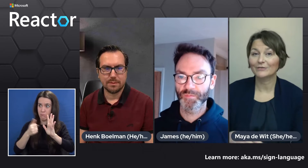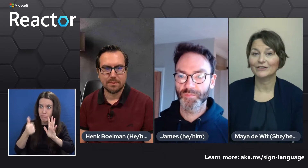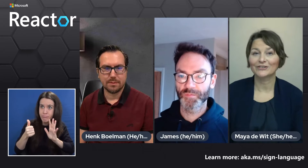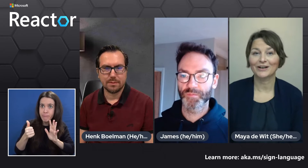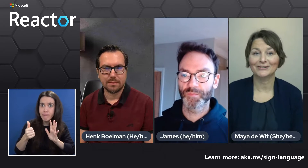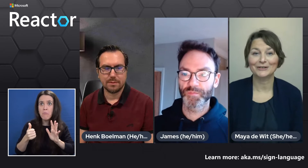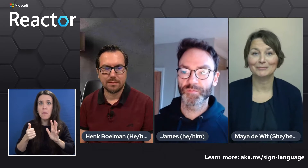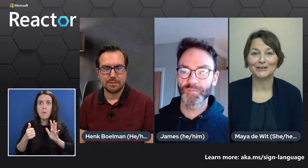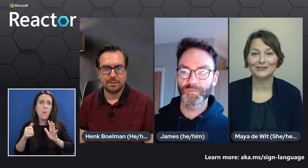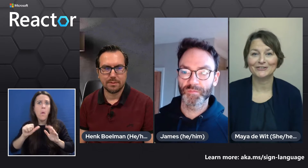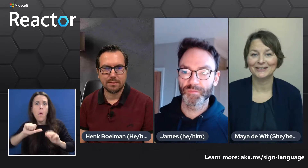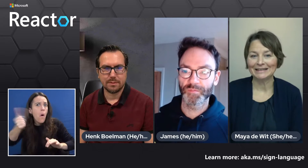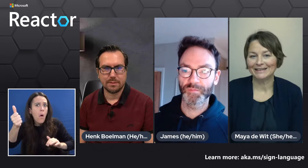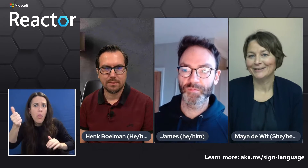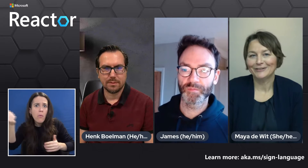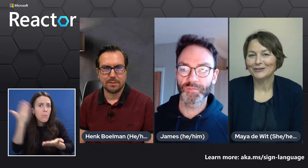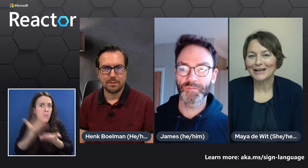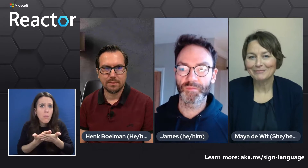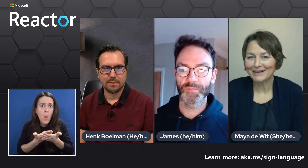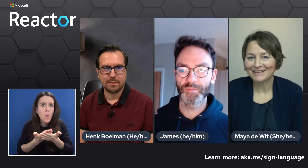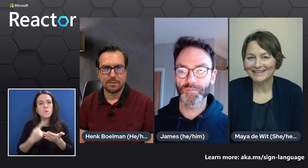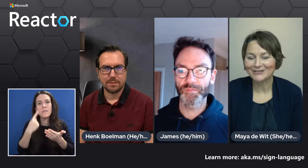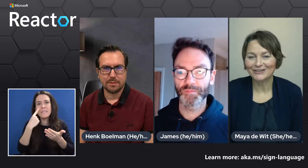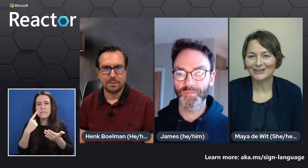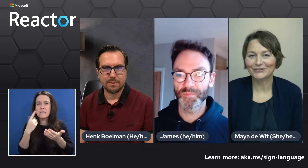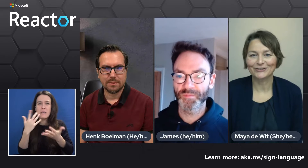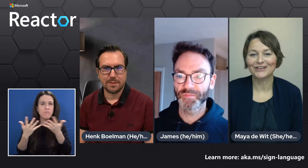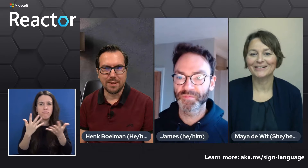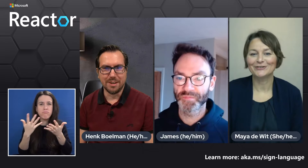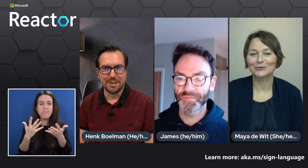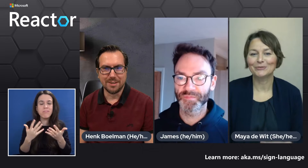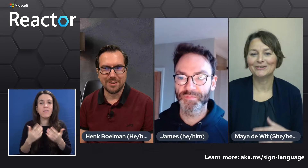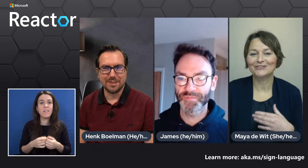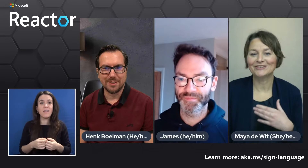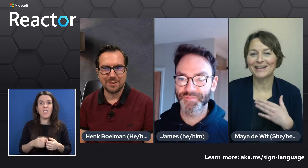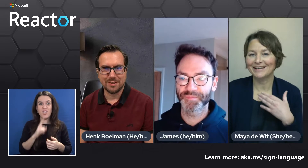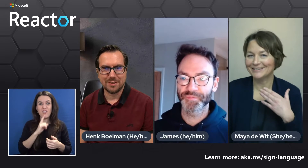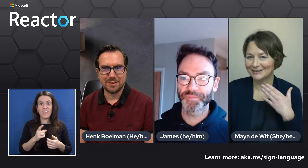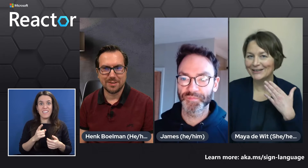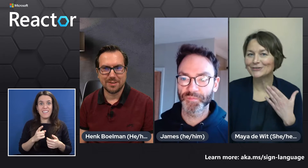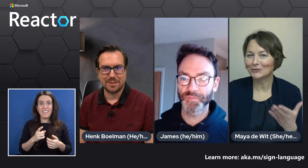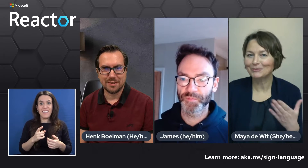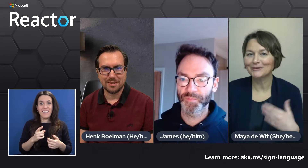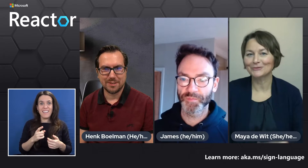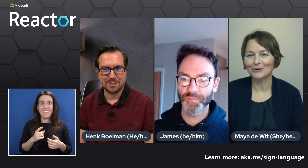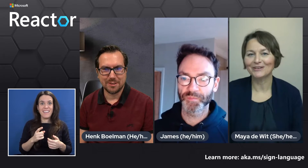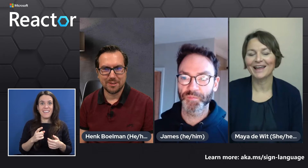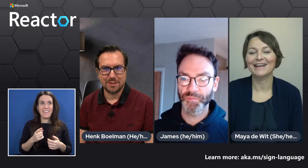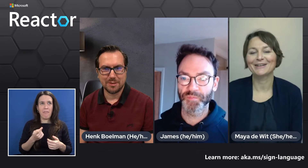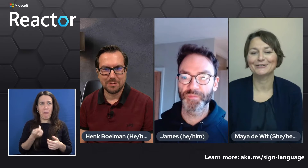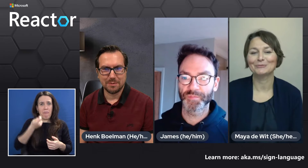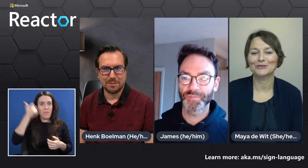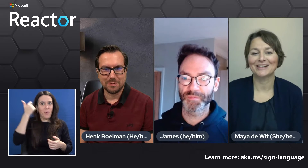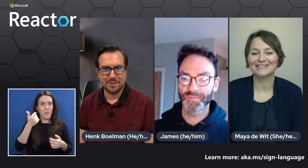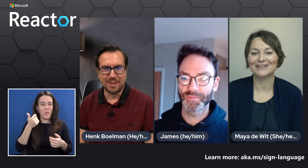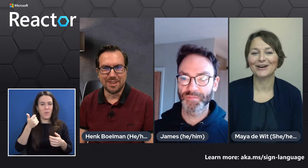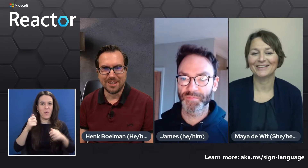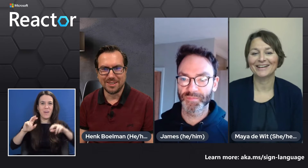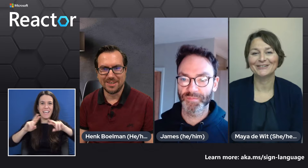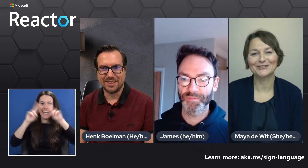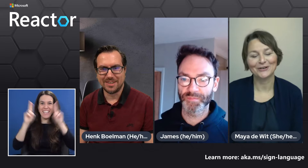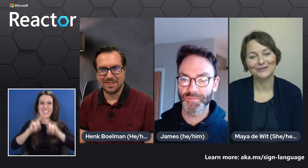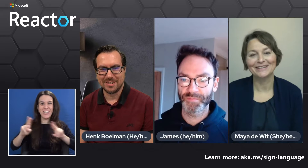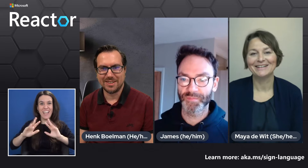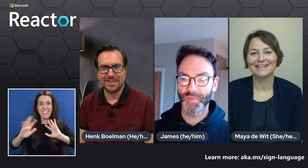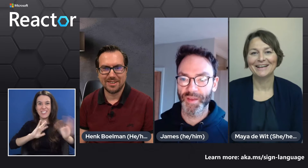sign for this concept? Because there are not many international sign interpreters that interpret what Henk is presenting